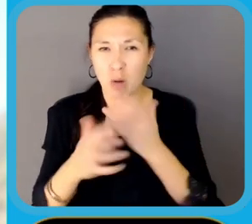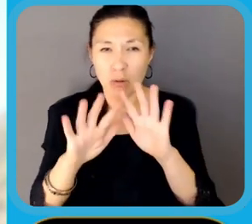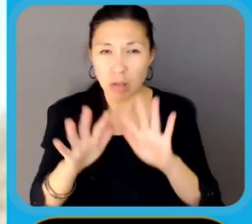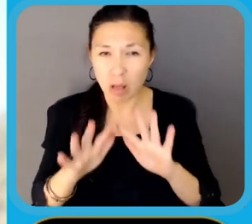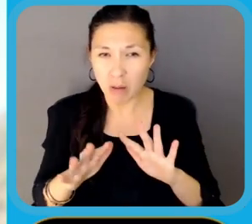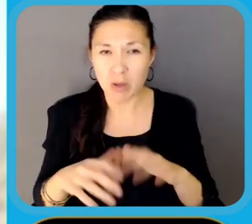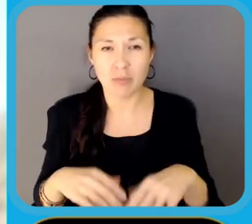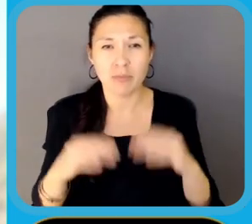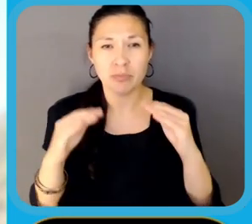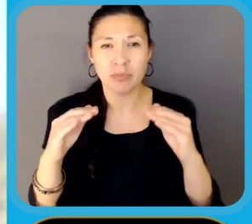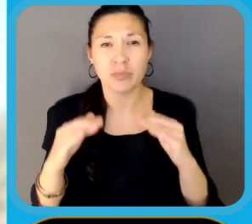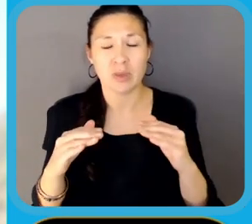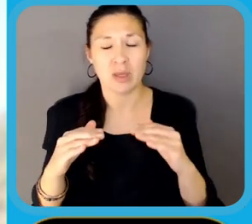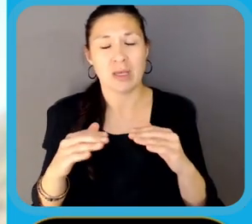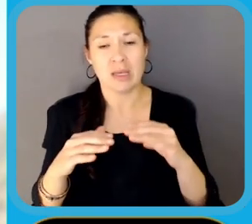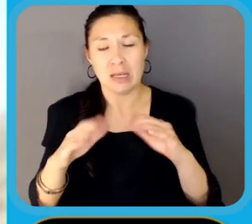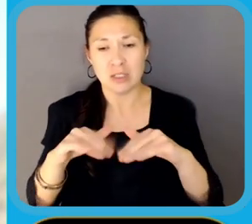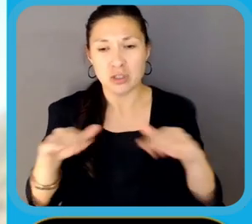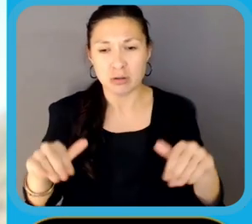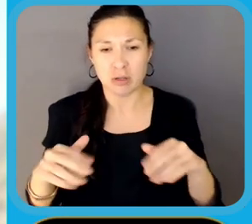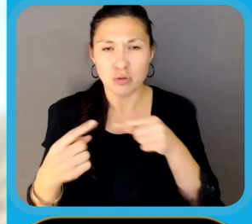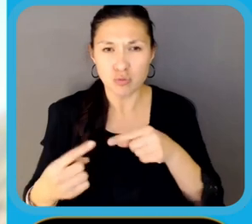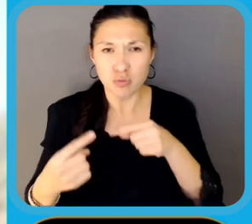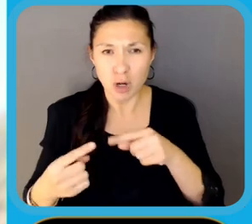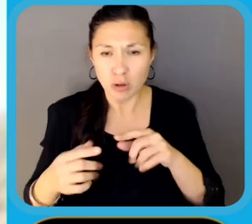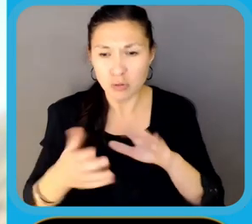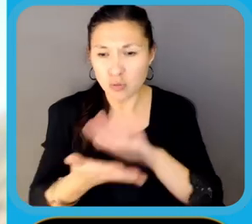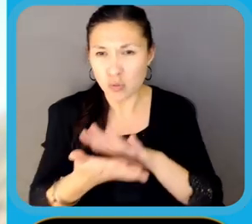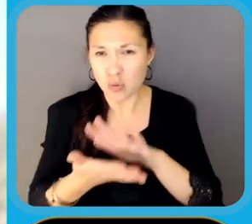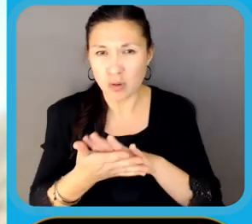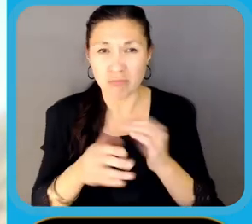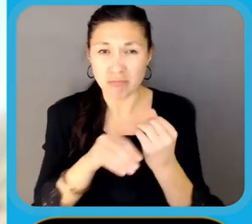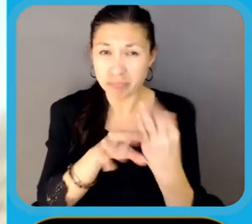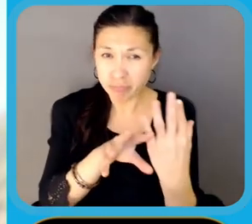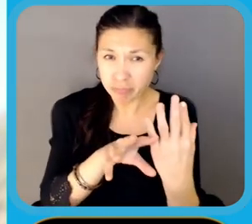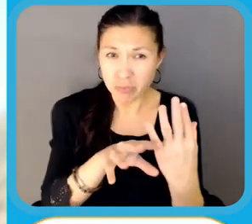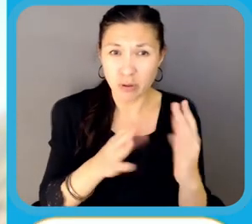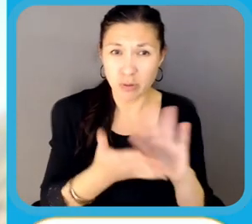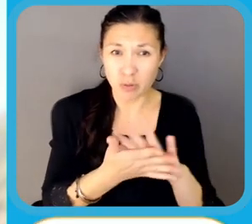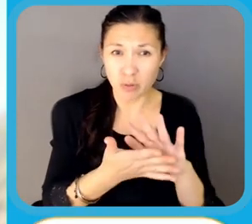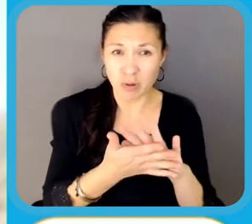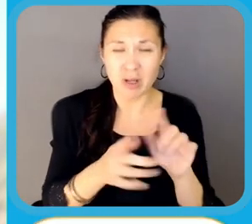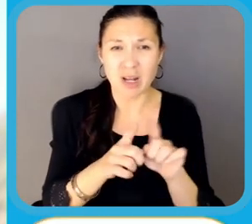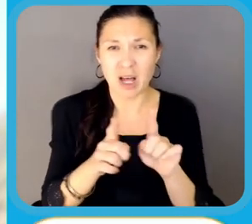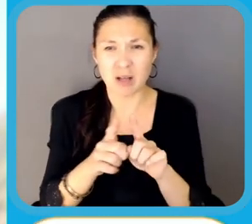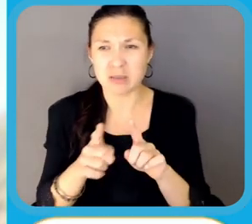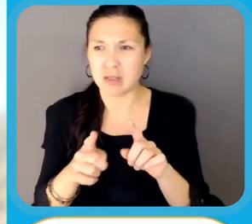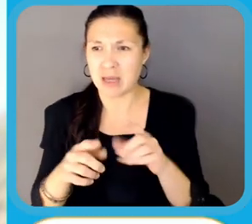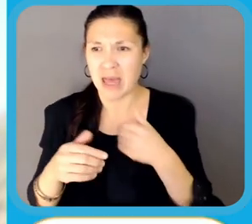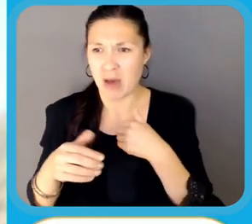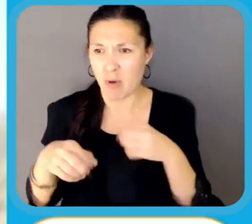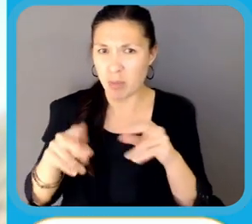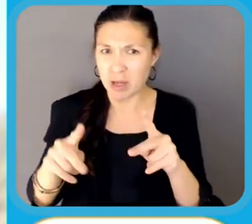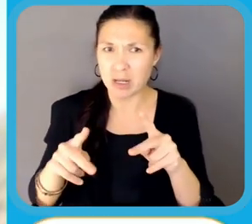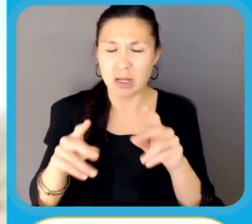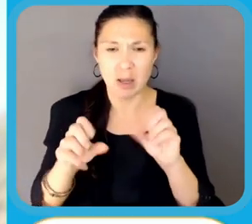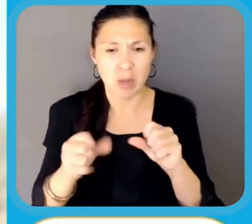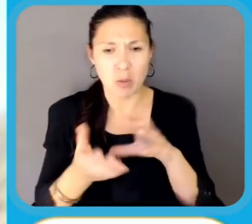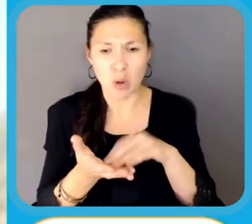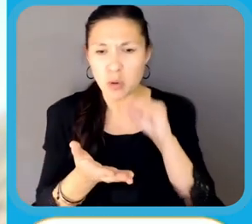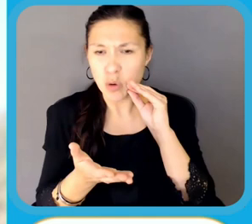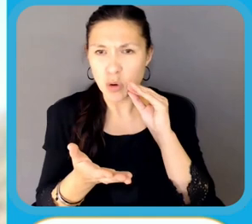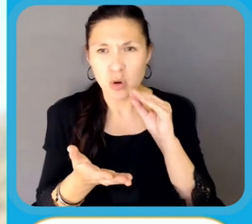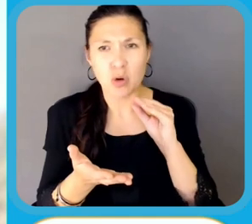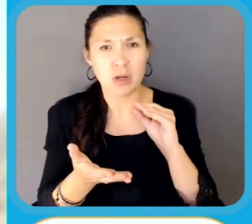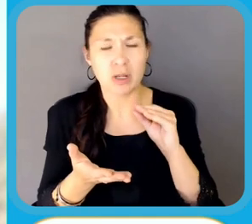that kids have in our schools, not just virtually, but getting the opportunities they need to get the learning that they really are capable